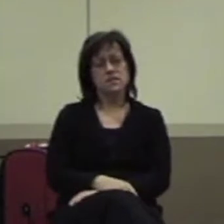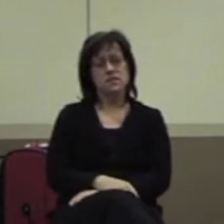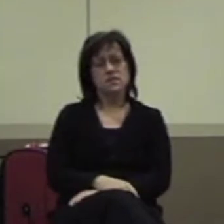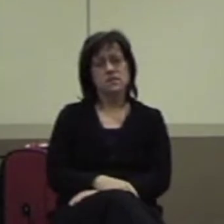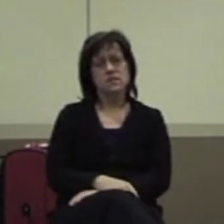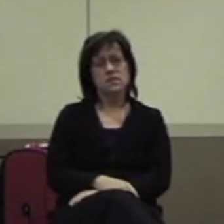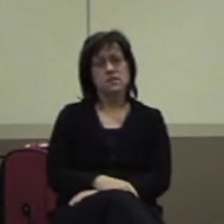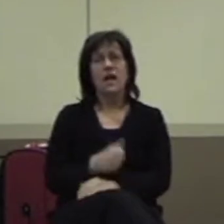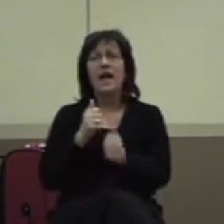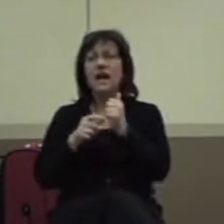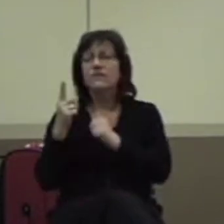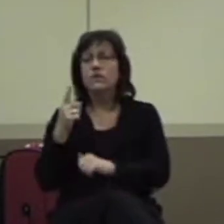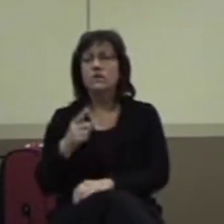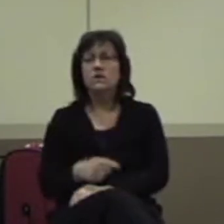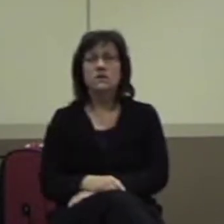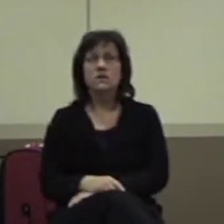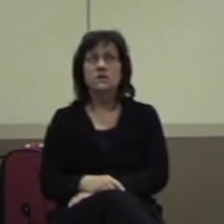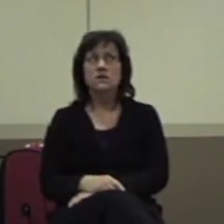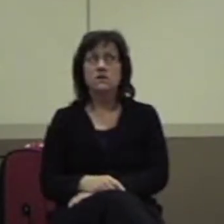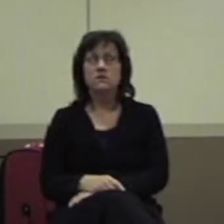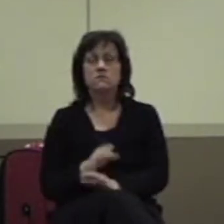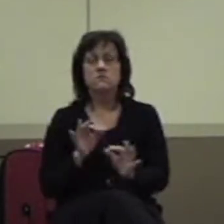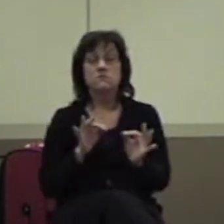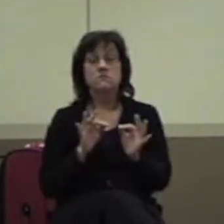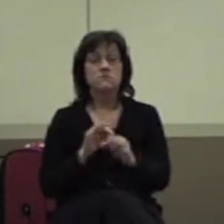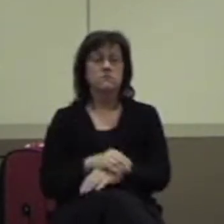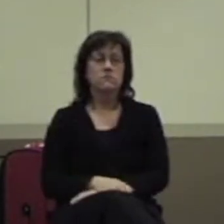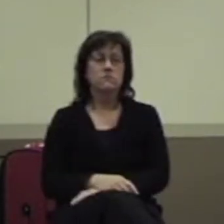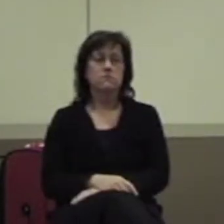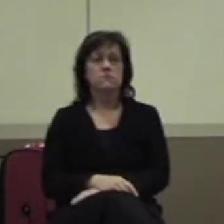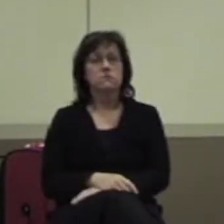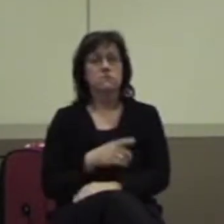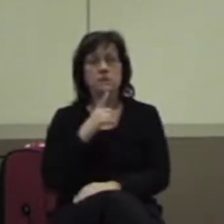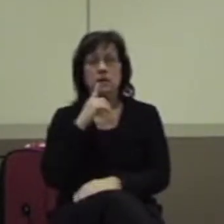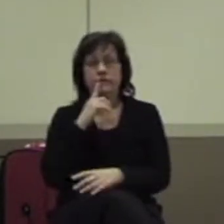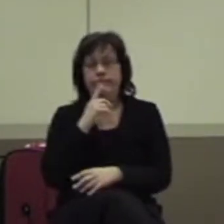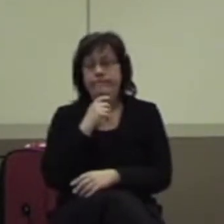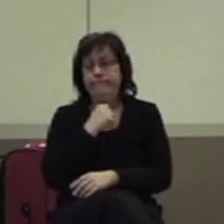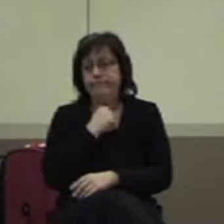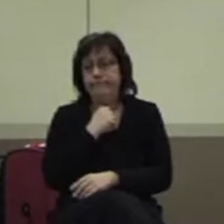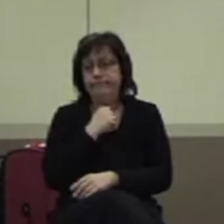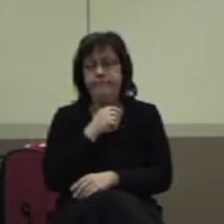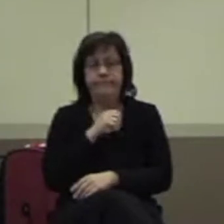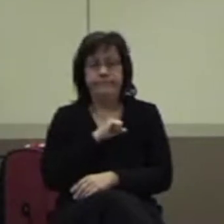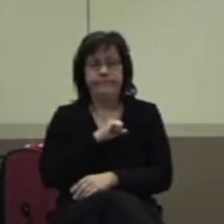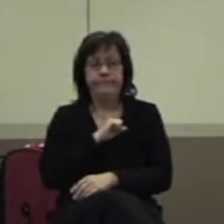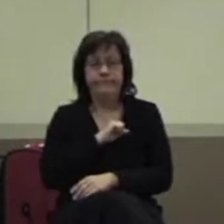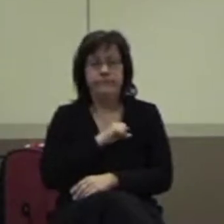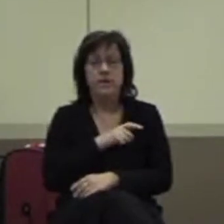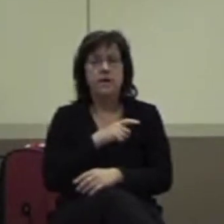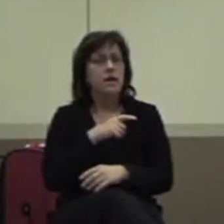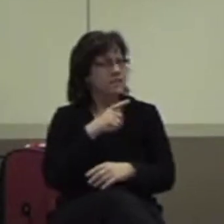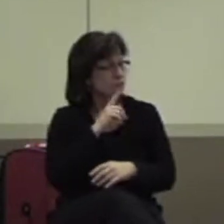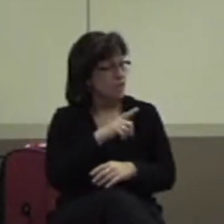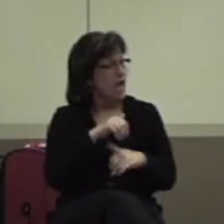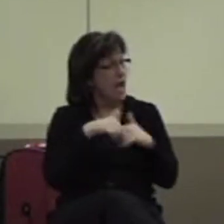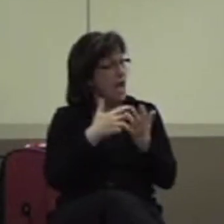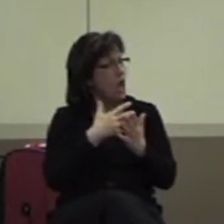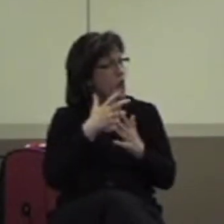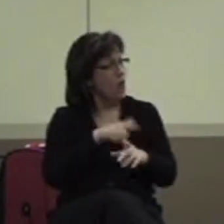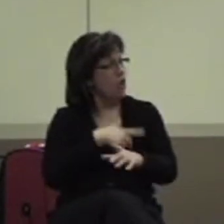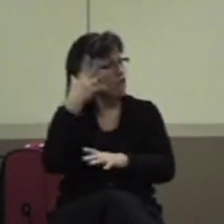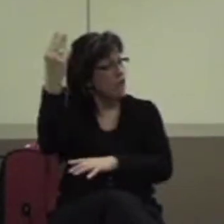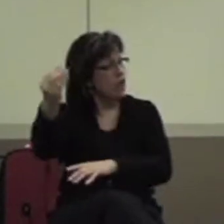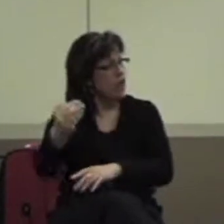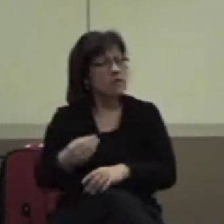office." And everybody just kind of, you could see they were like fighting back laughter. And I said, "Really?" I said, "How long are they gone?" She